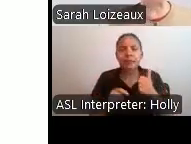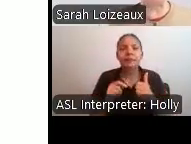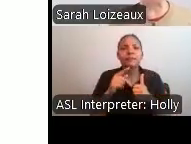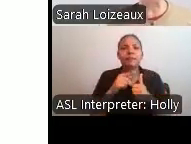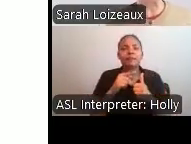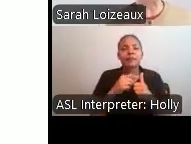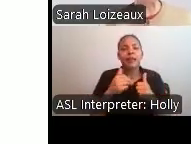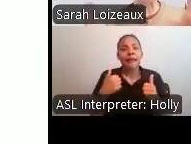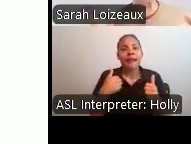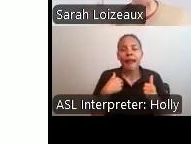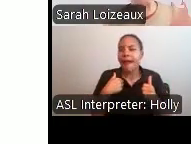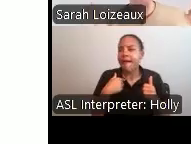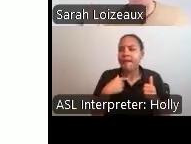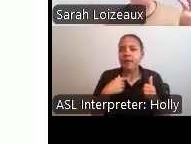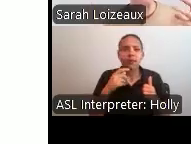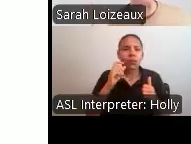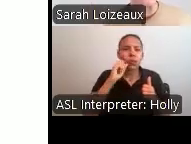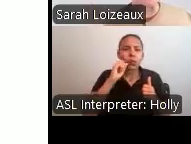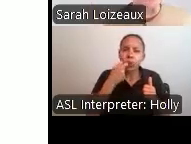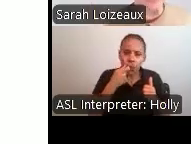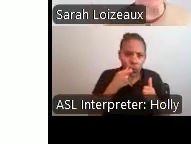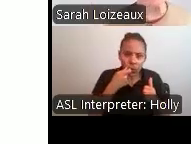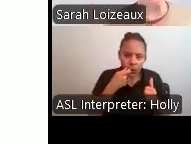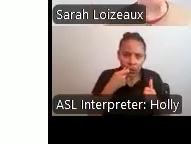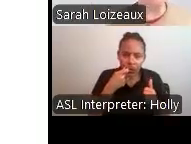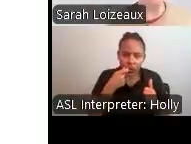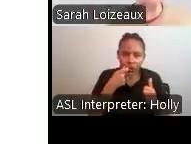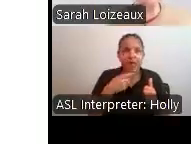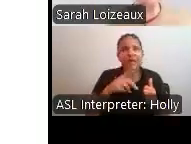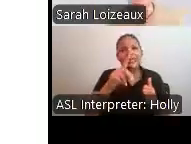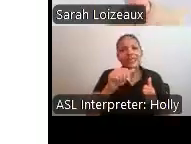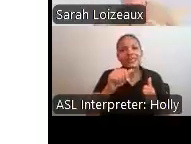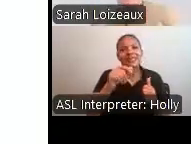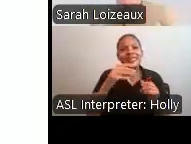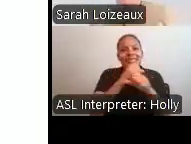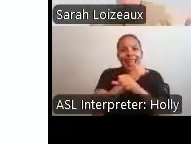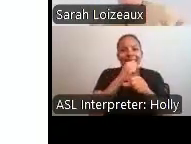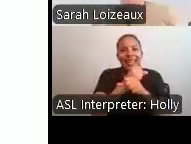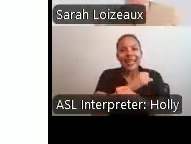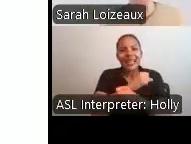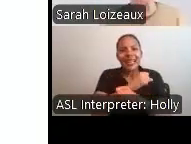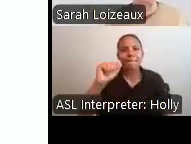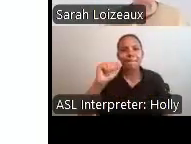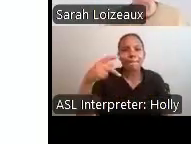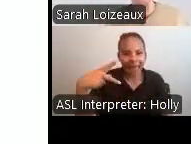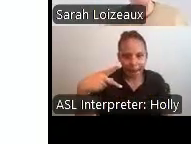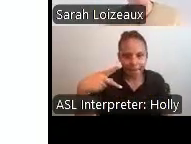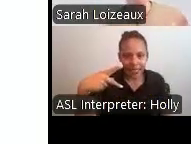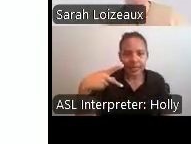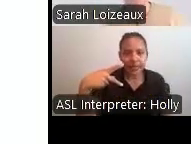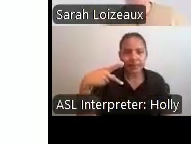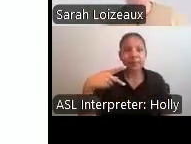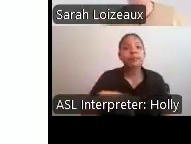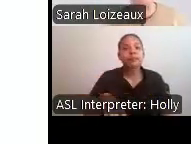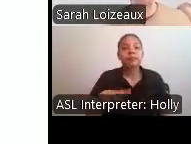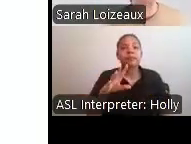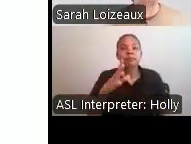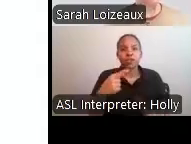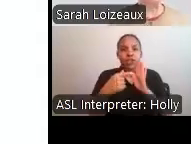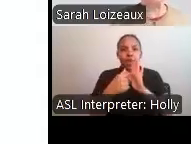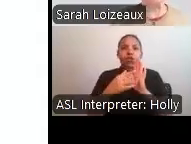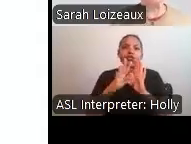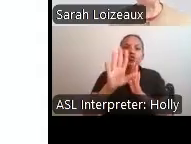cool state-specific and policy data map. It has a way that you can support, like, so in your state, wondering what's going